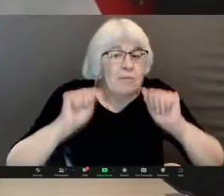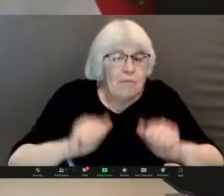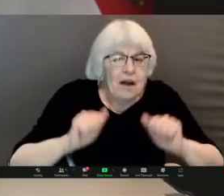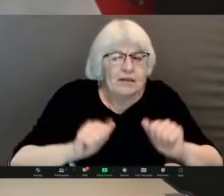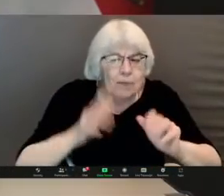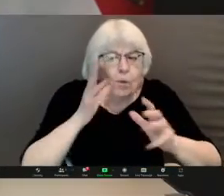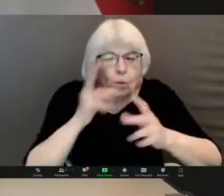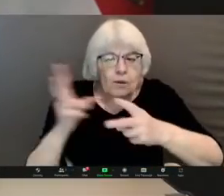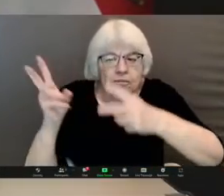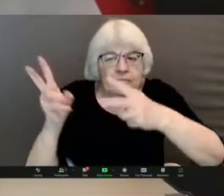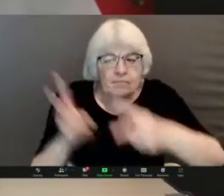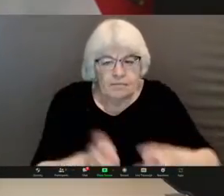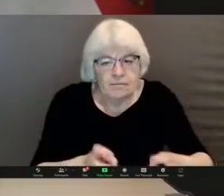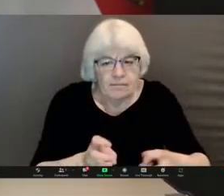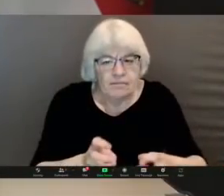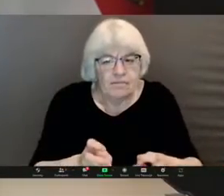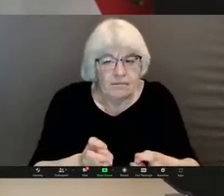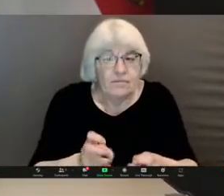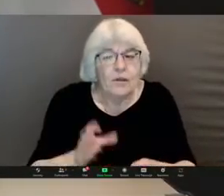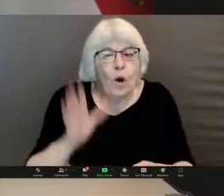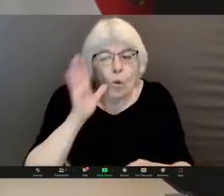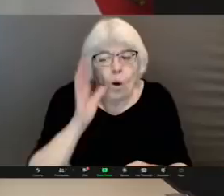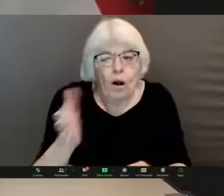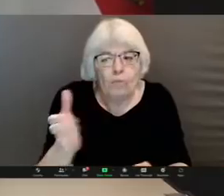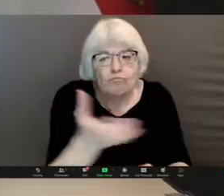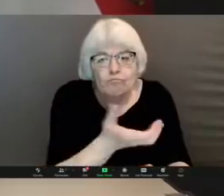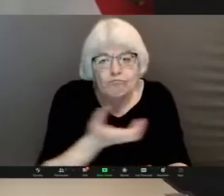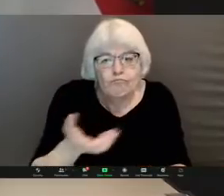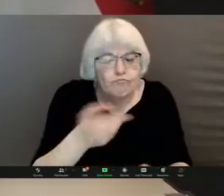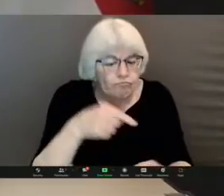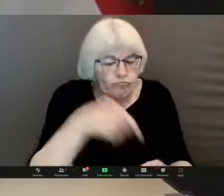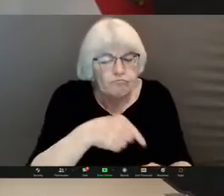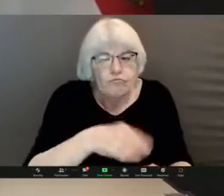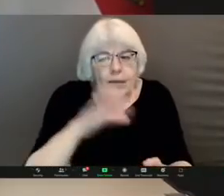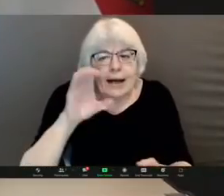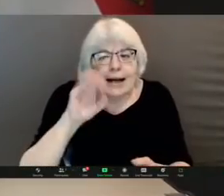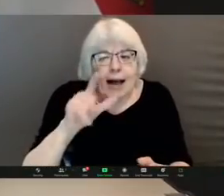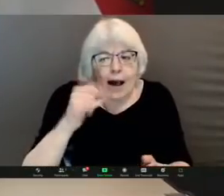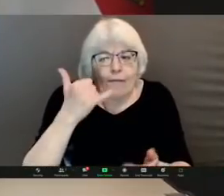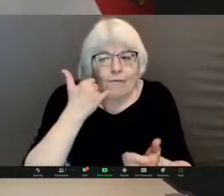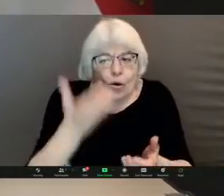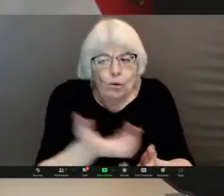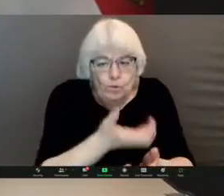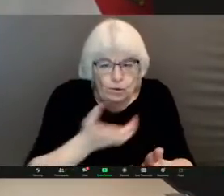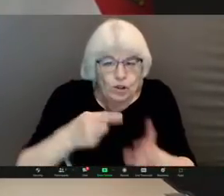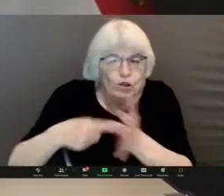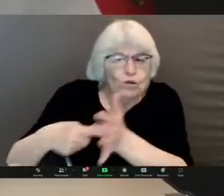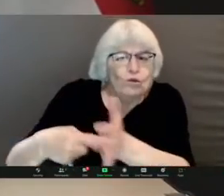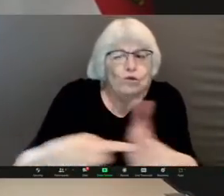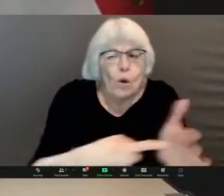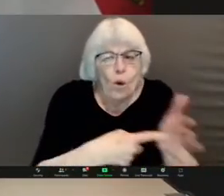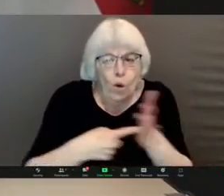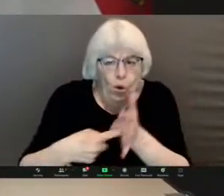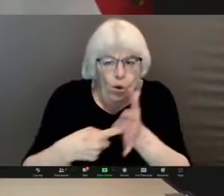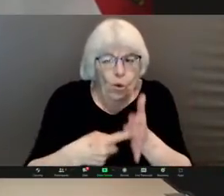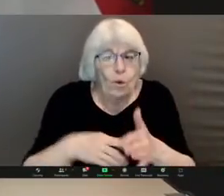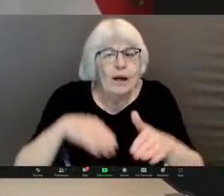for individuals to access and for those venues who host events to be able to verify. But I think,